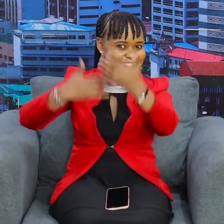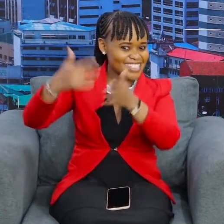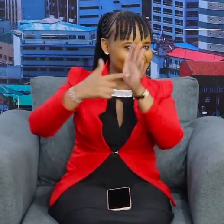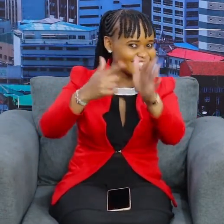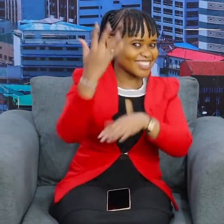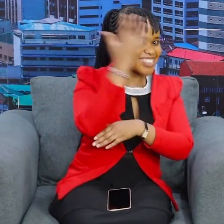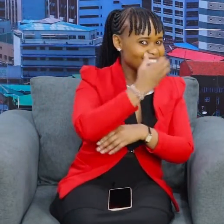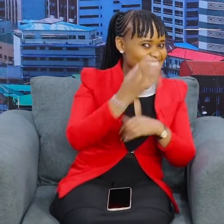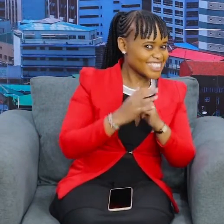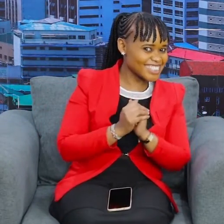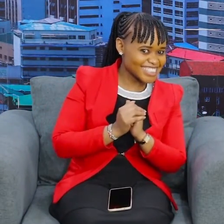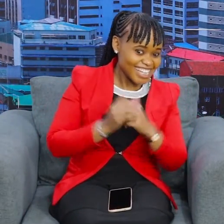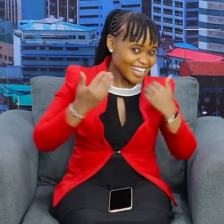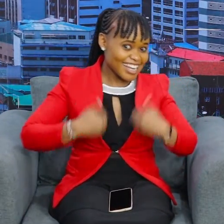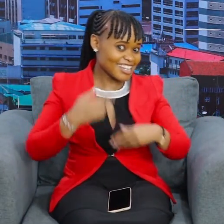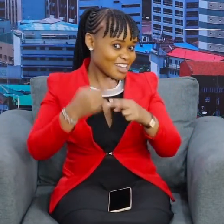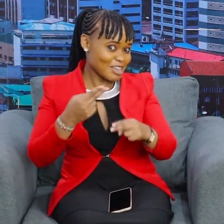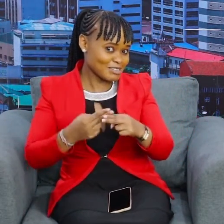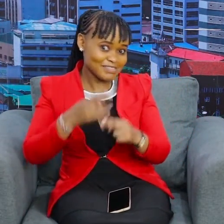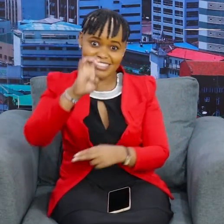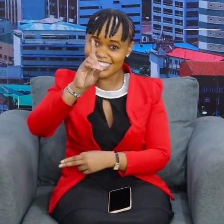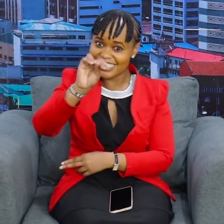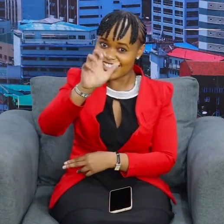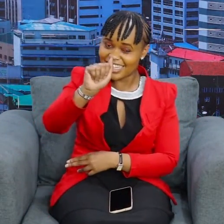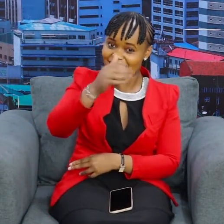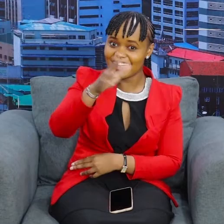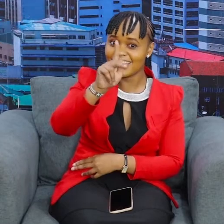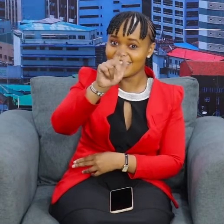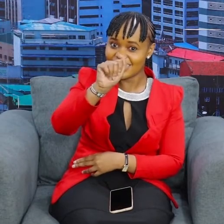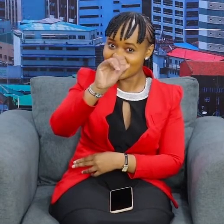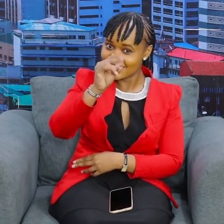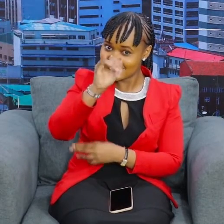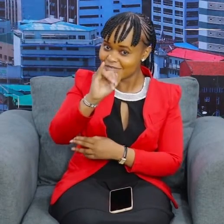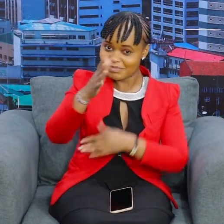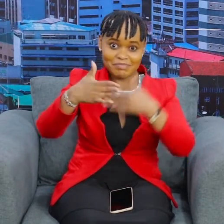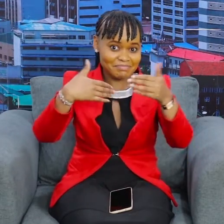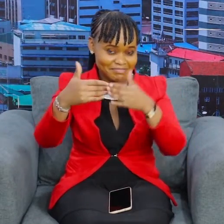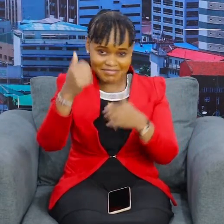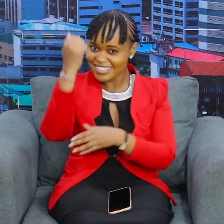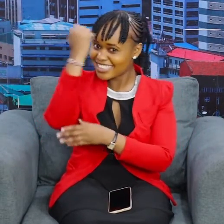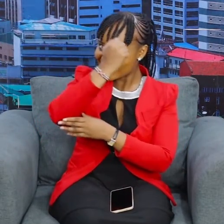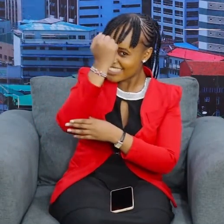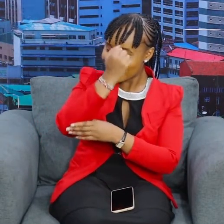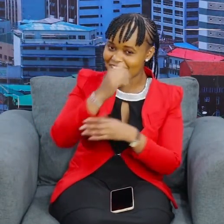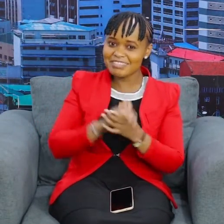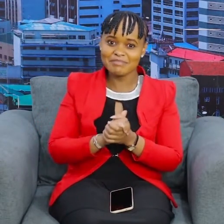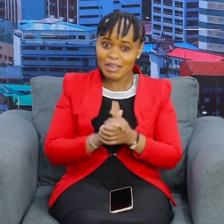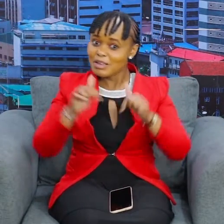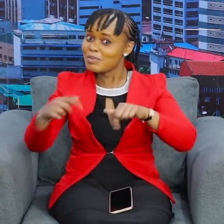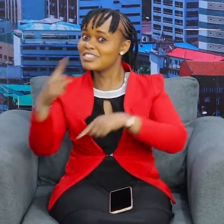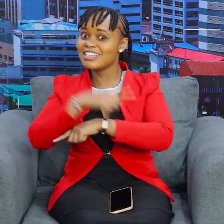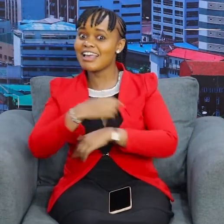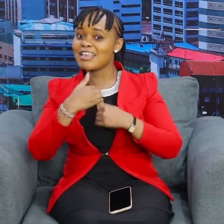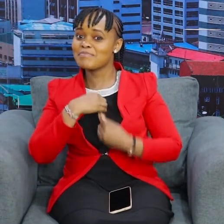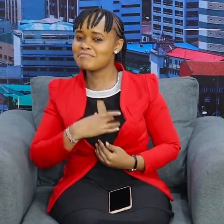Hello viewers, welcome to Science TV Glamour Show. I am your host, Edna KAHINDI, and that is my